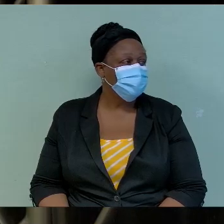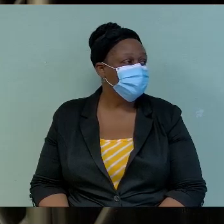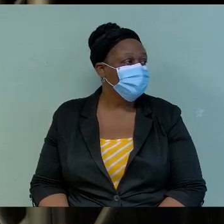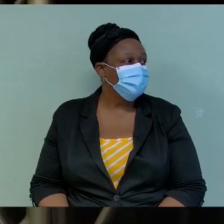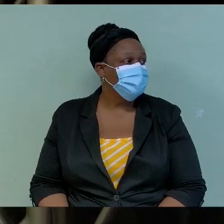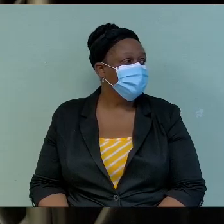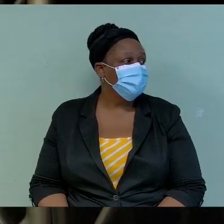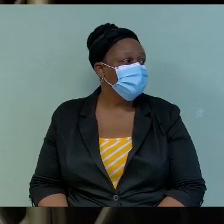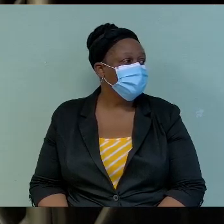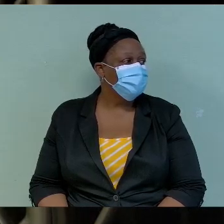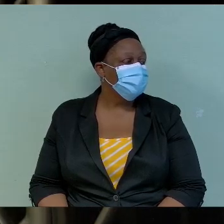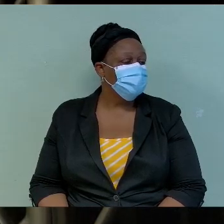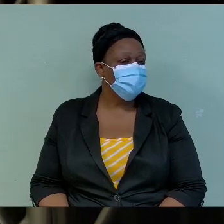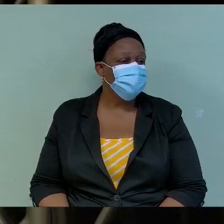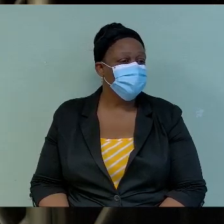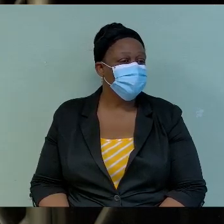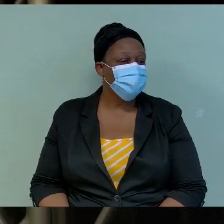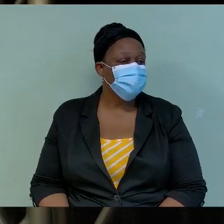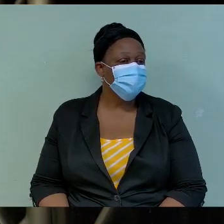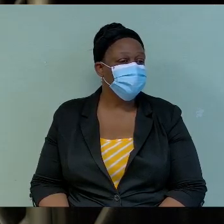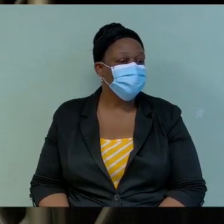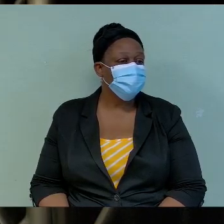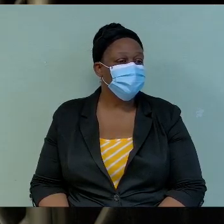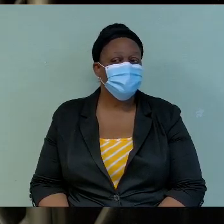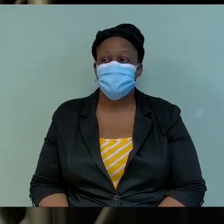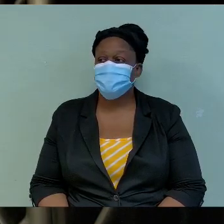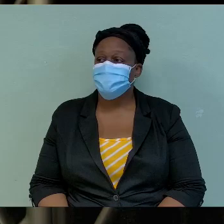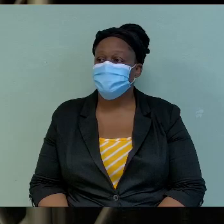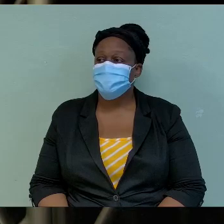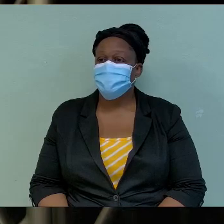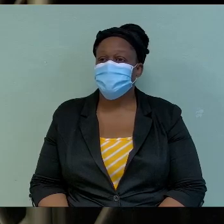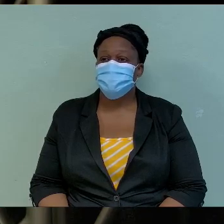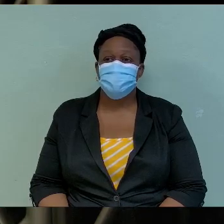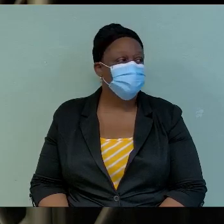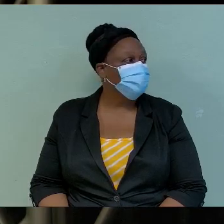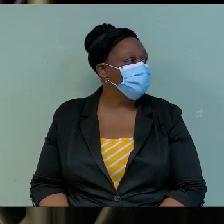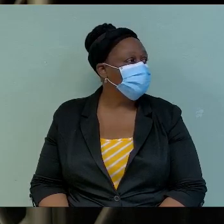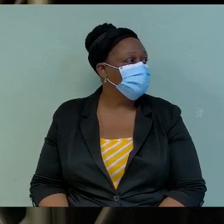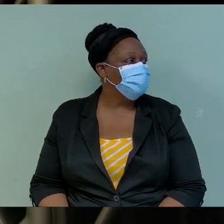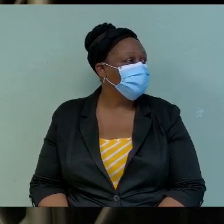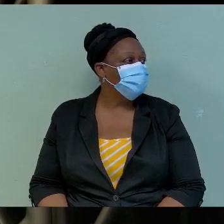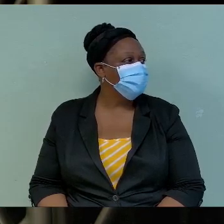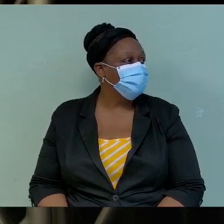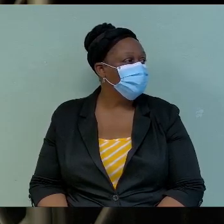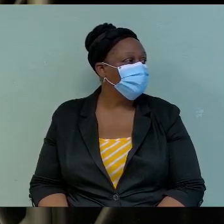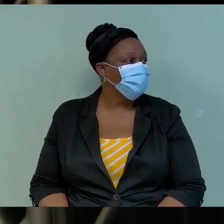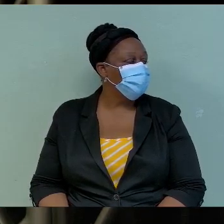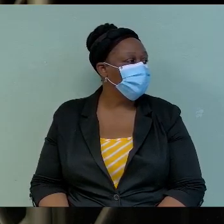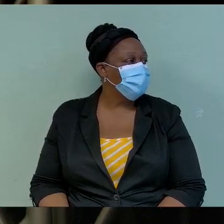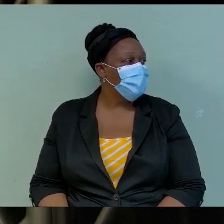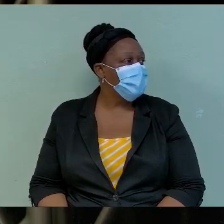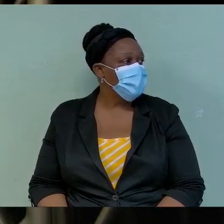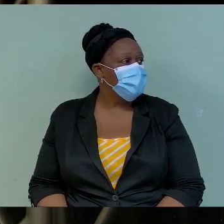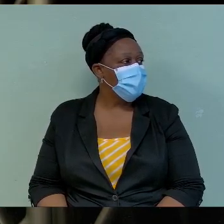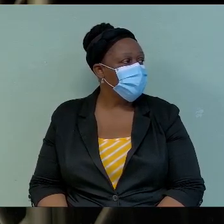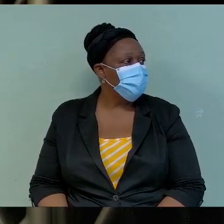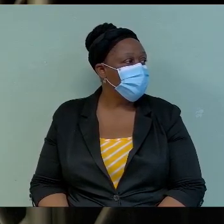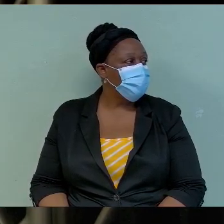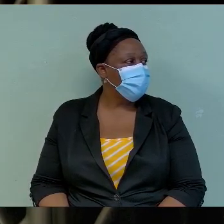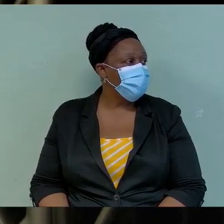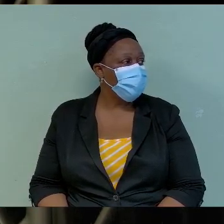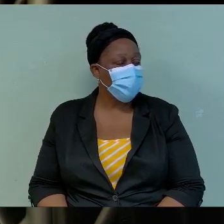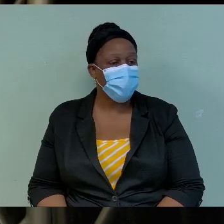our District 2 manager. Right, so I will get back. Oh, Vincent Four, remind me, that's a little senior moment. That's when you're